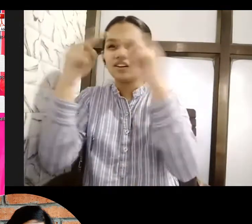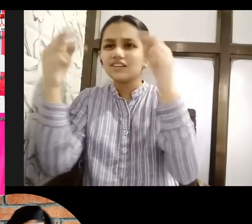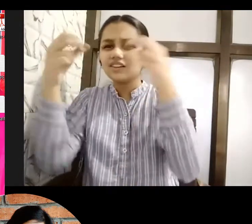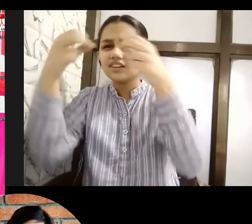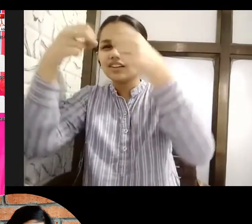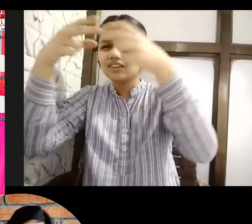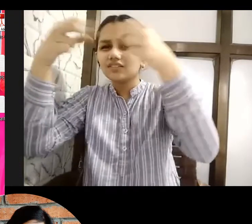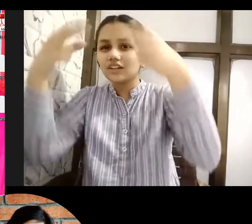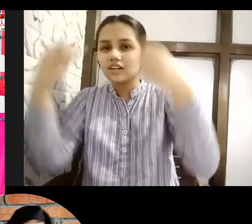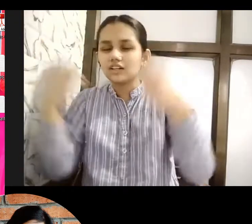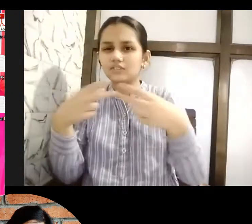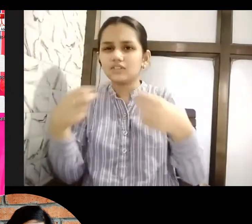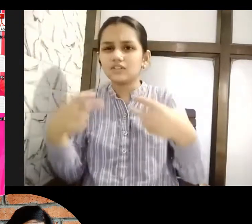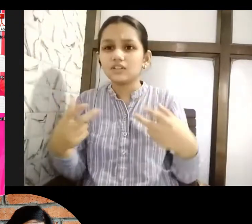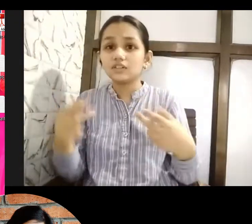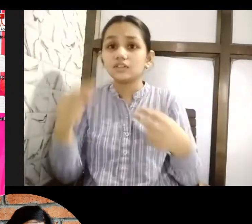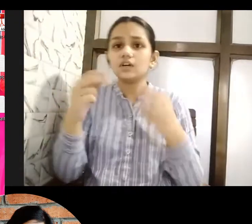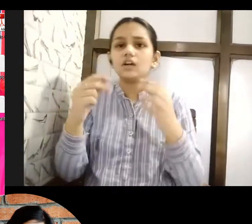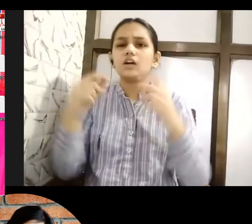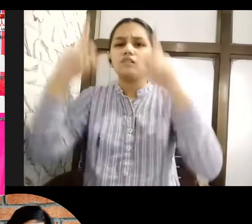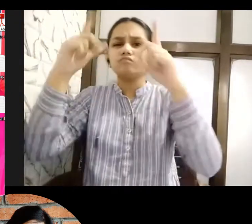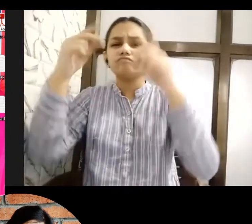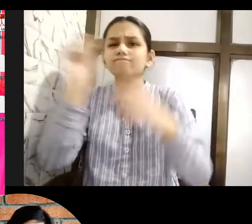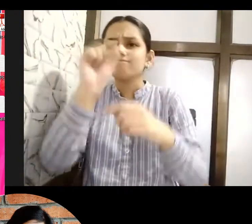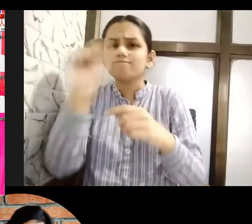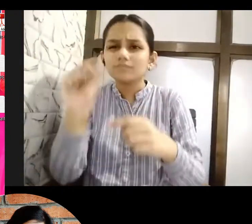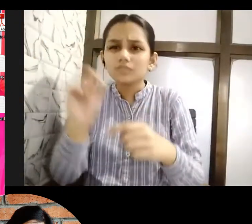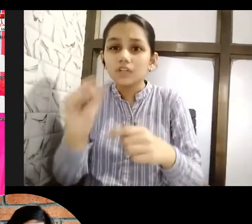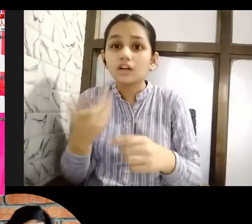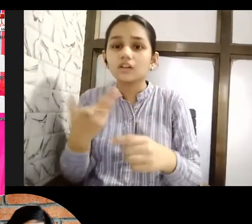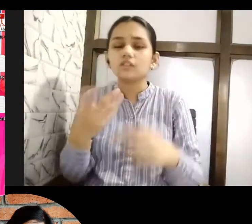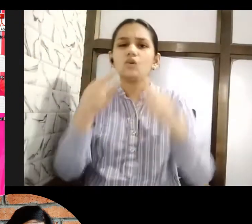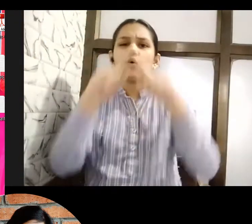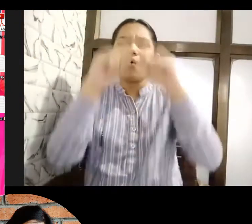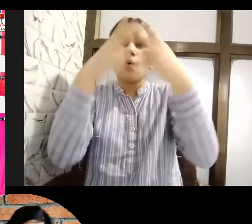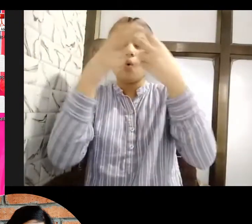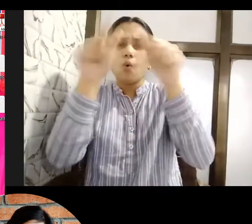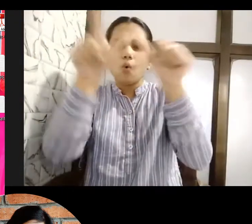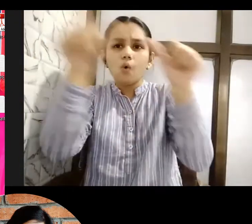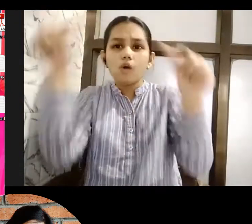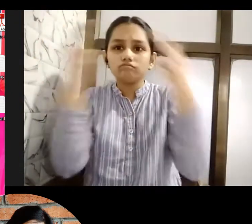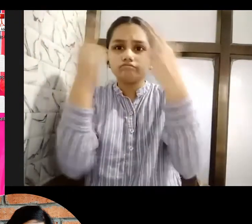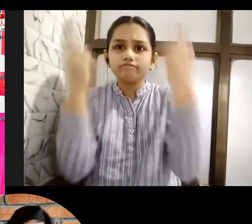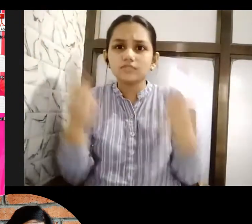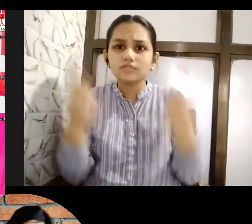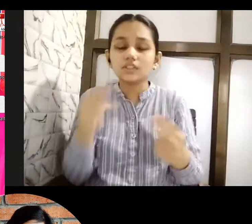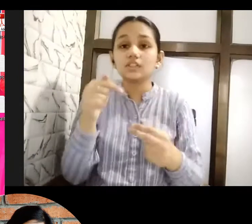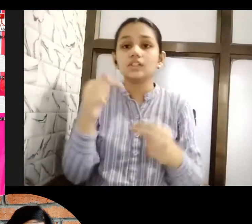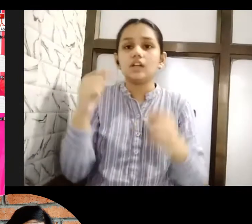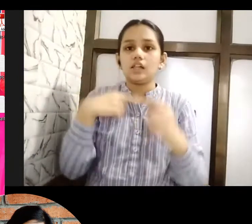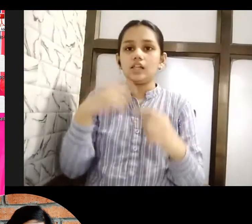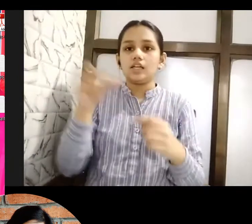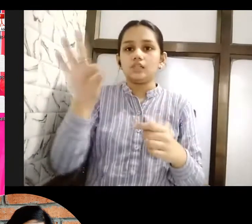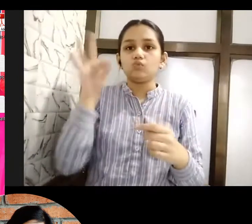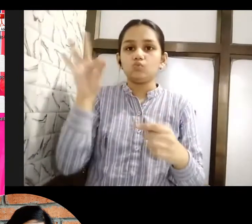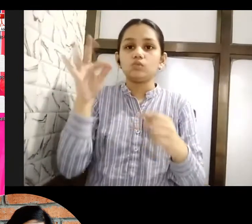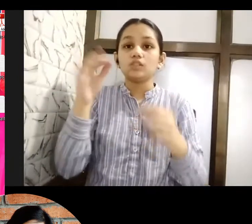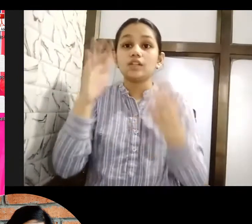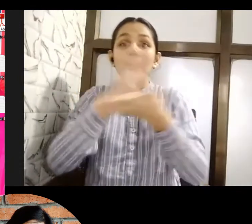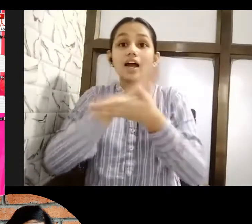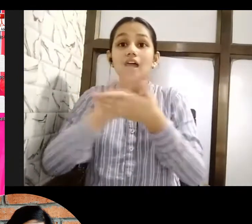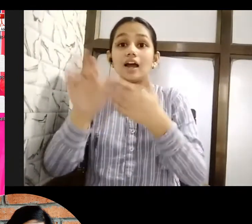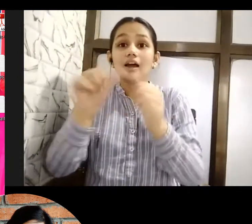me this entire design, right? So now when I select this word happy birthday, you see there's a